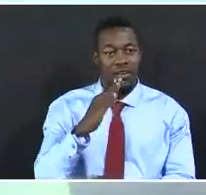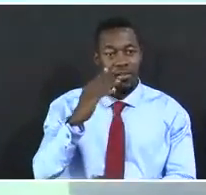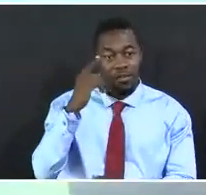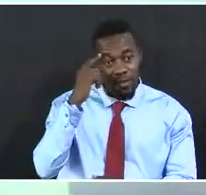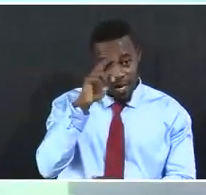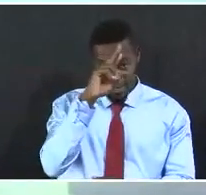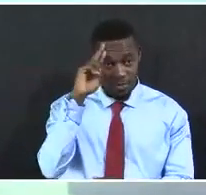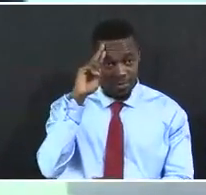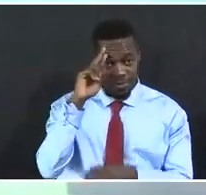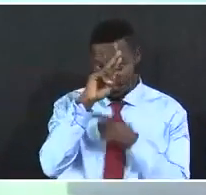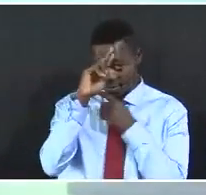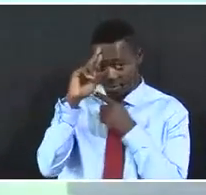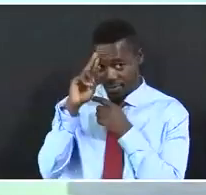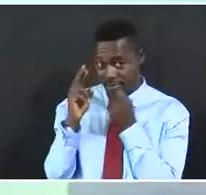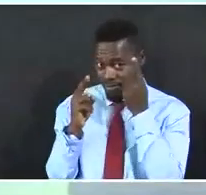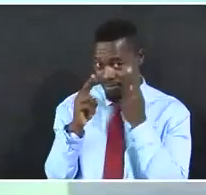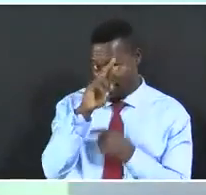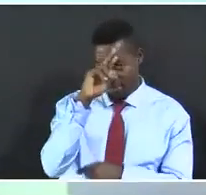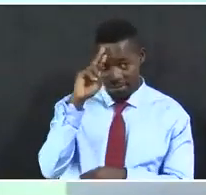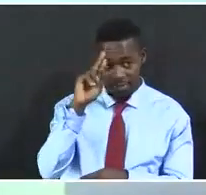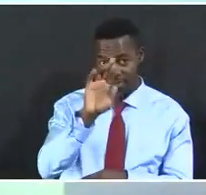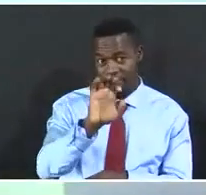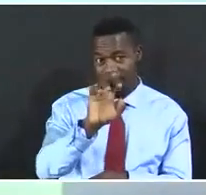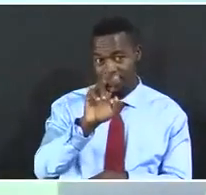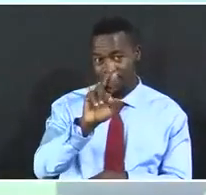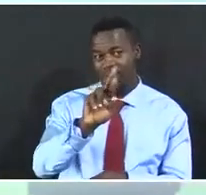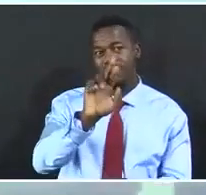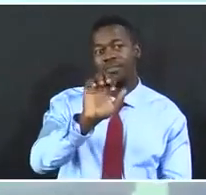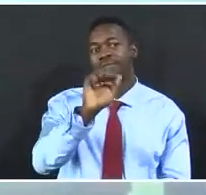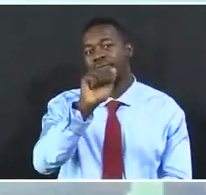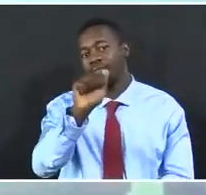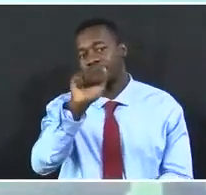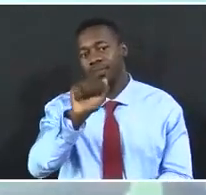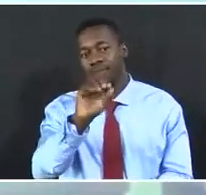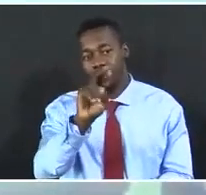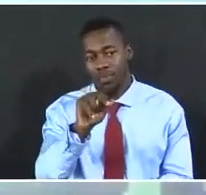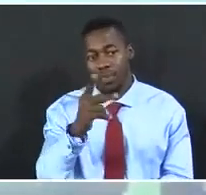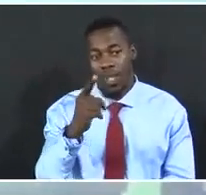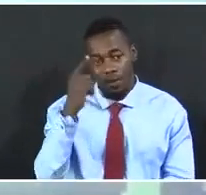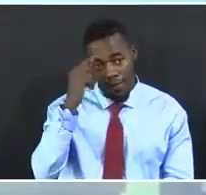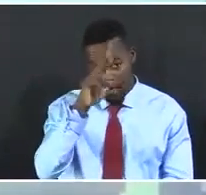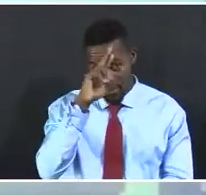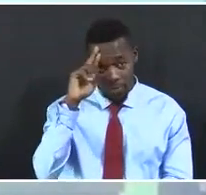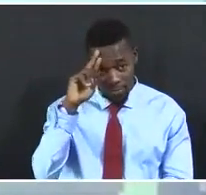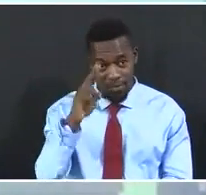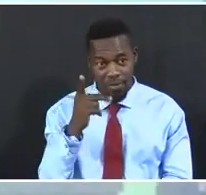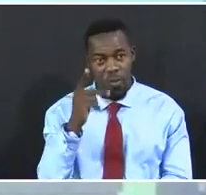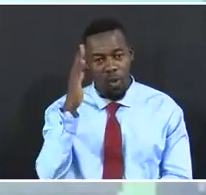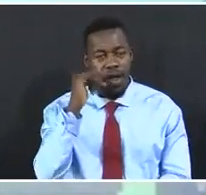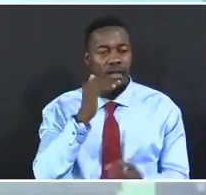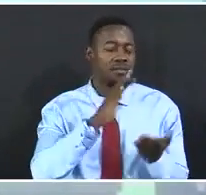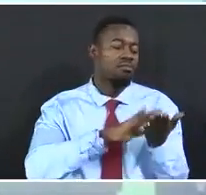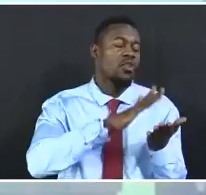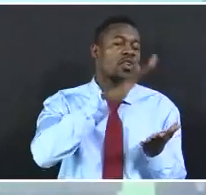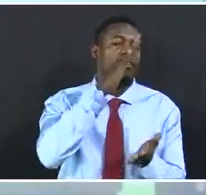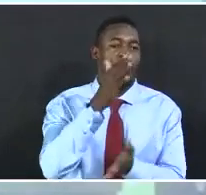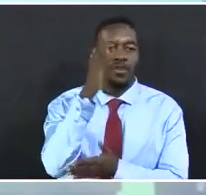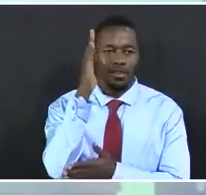is collectively, all of them, really, they are meant to contribute to glorifying Him, our